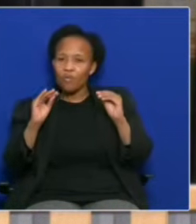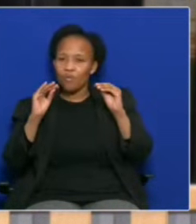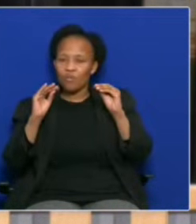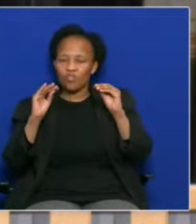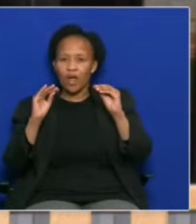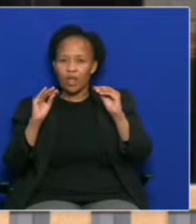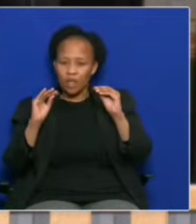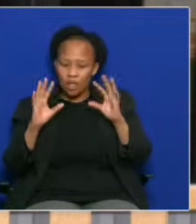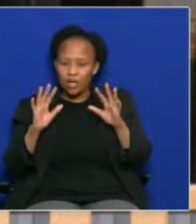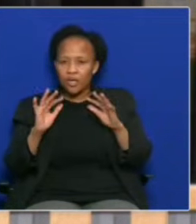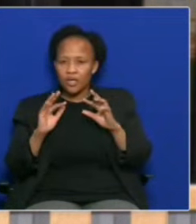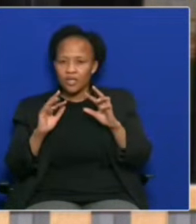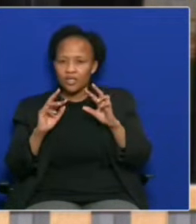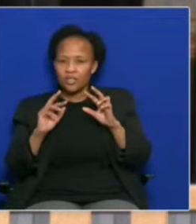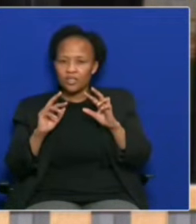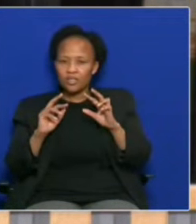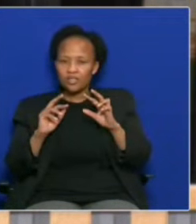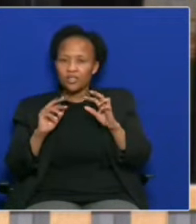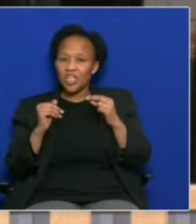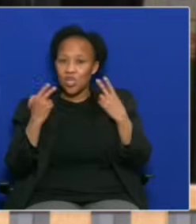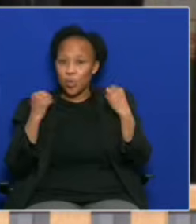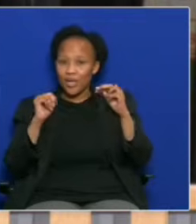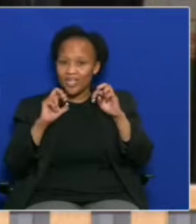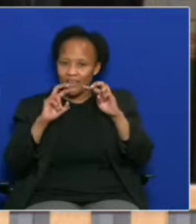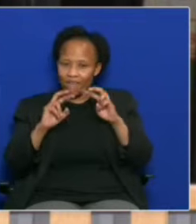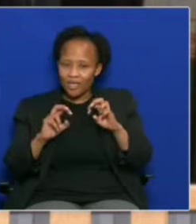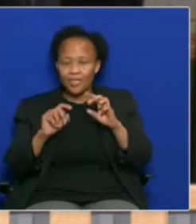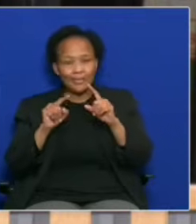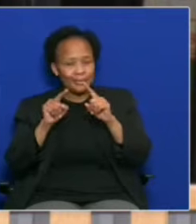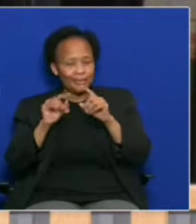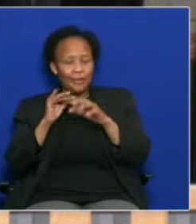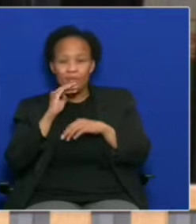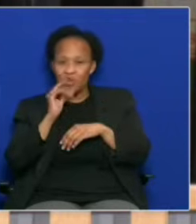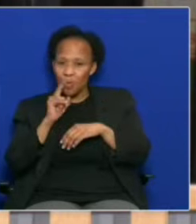a conclusion which must